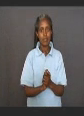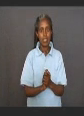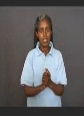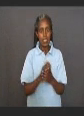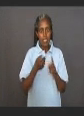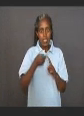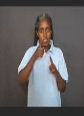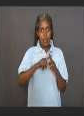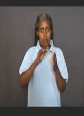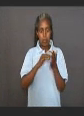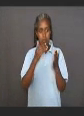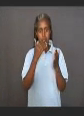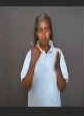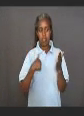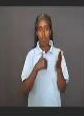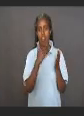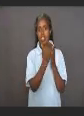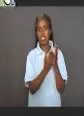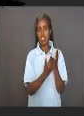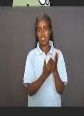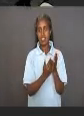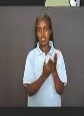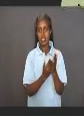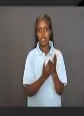Let's get back to our lesson.